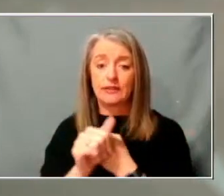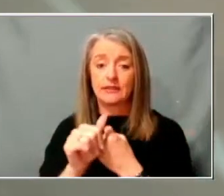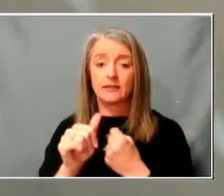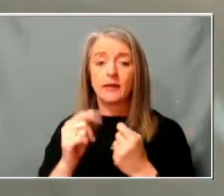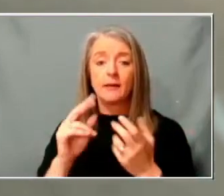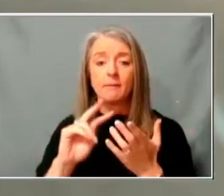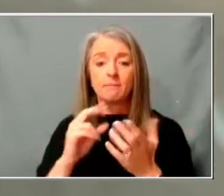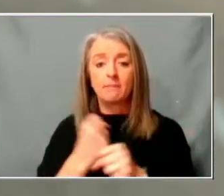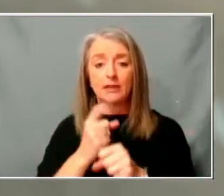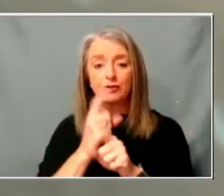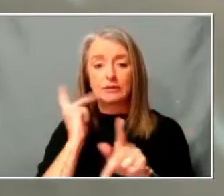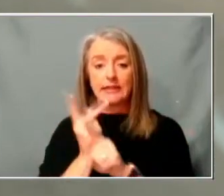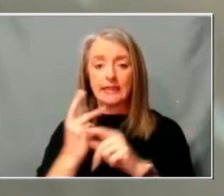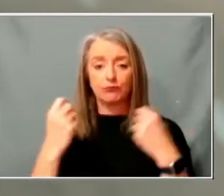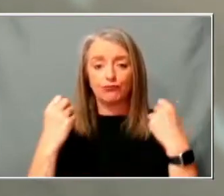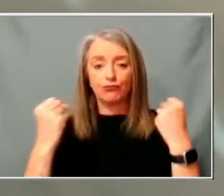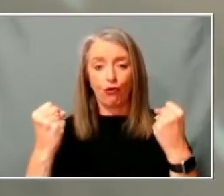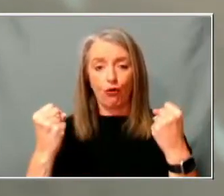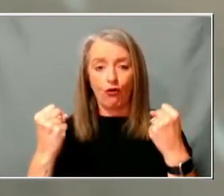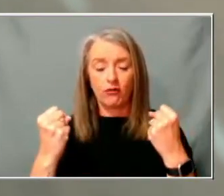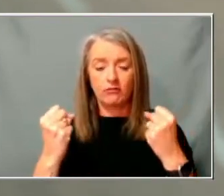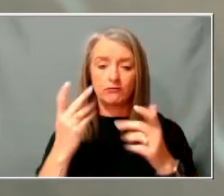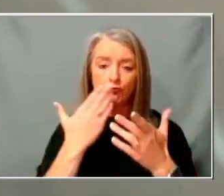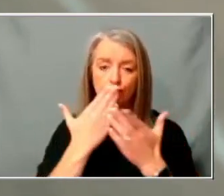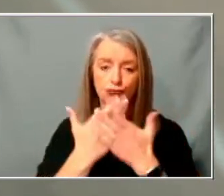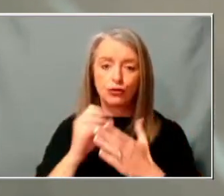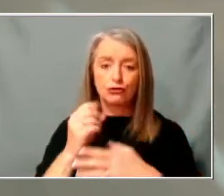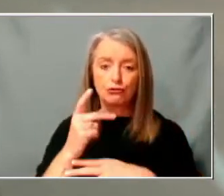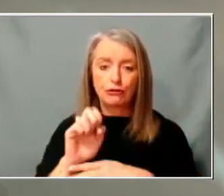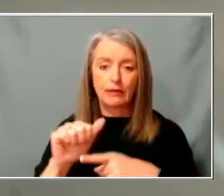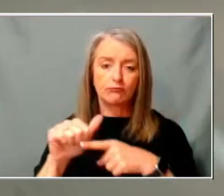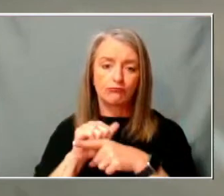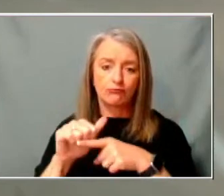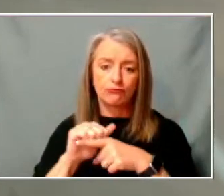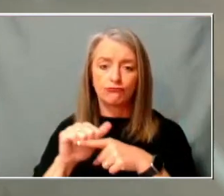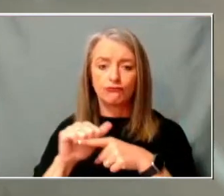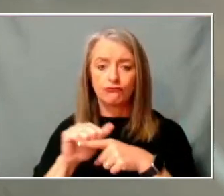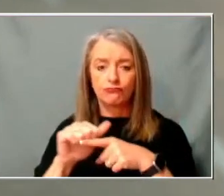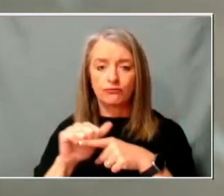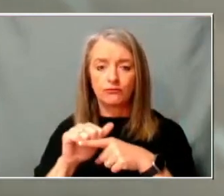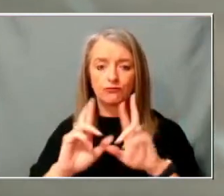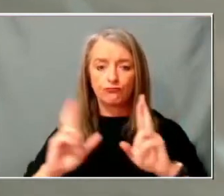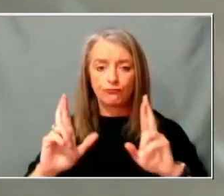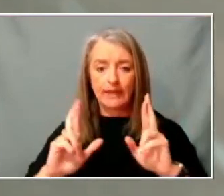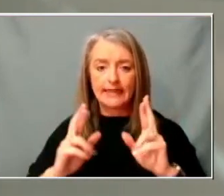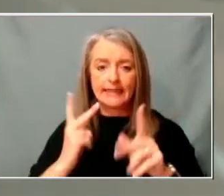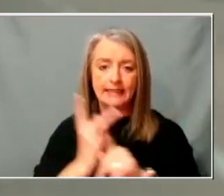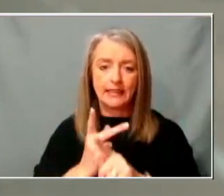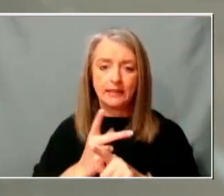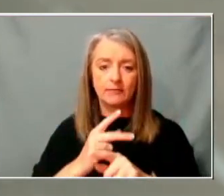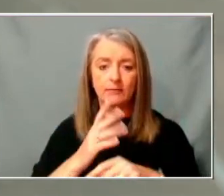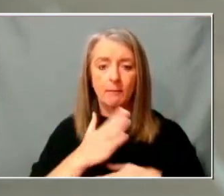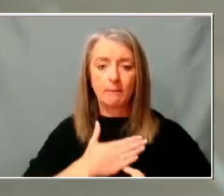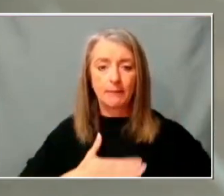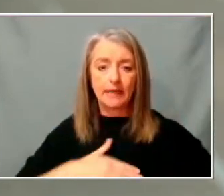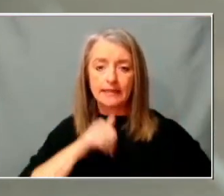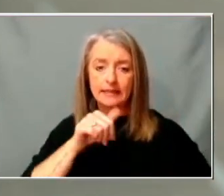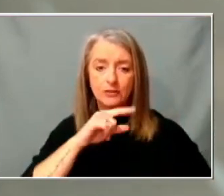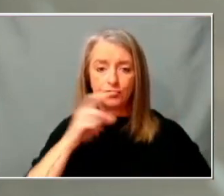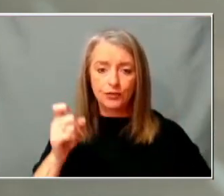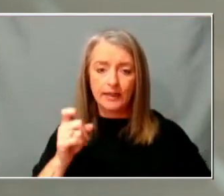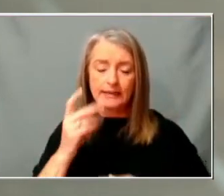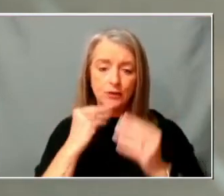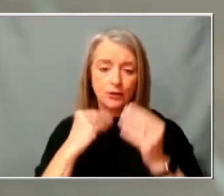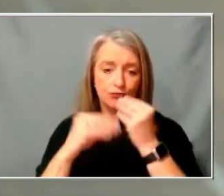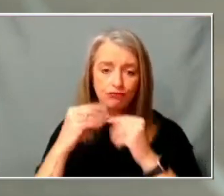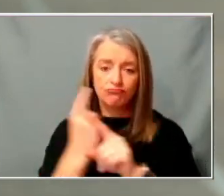by being in good shape and training and being ready to go, keeping your hydration, your nutrition. But there's injuries that